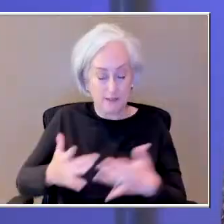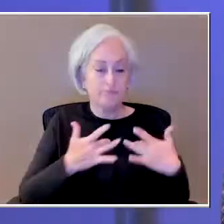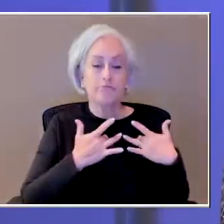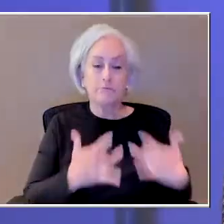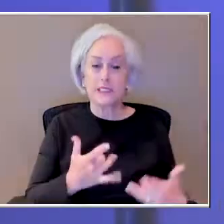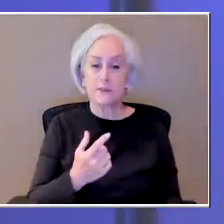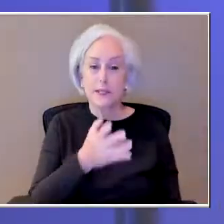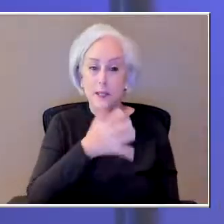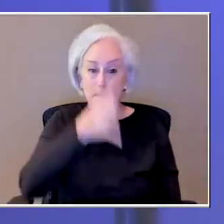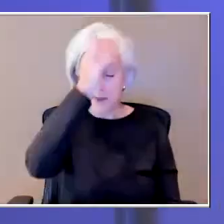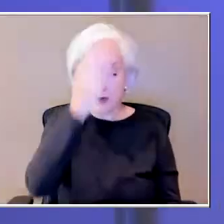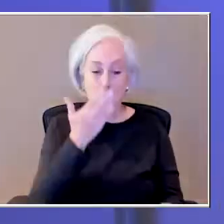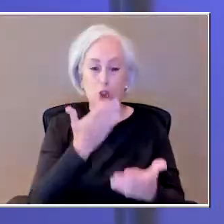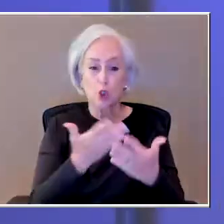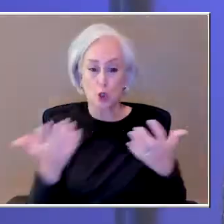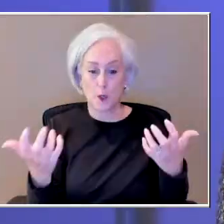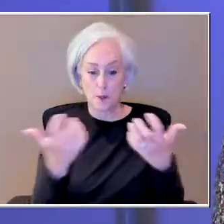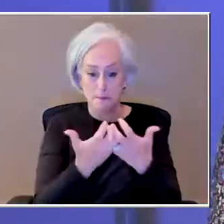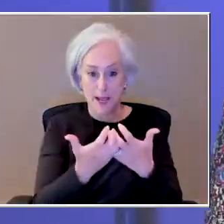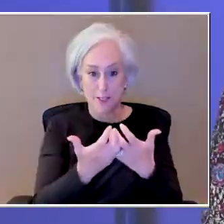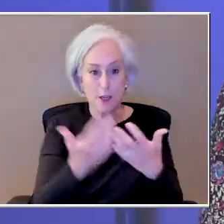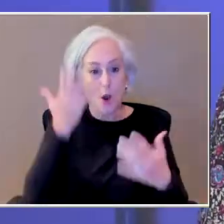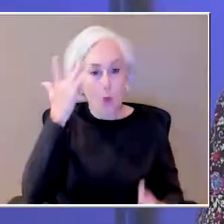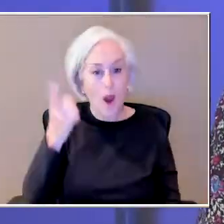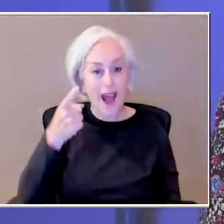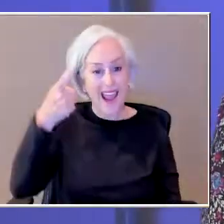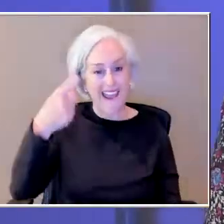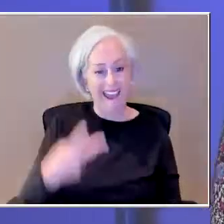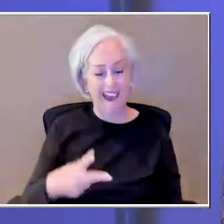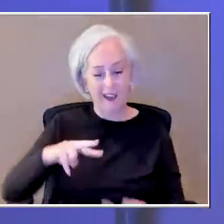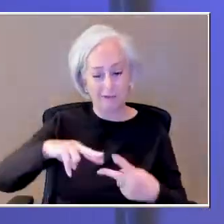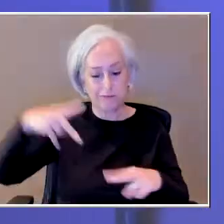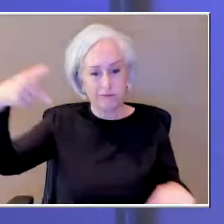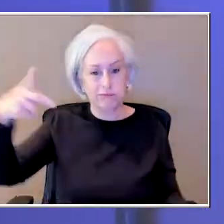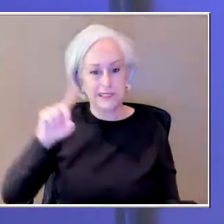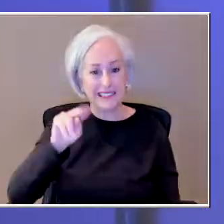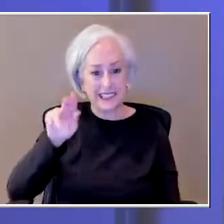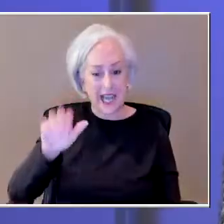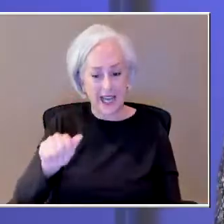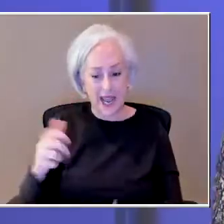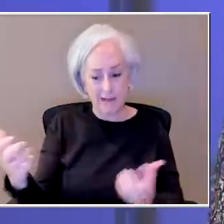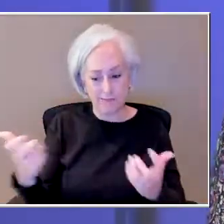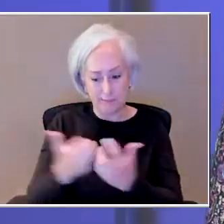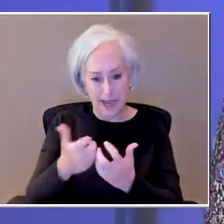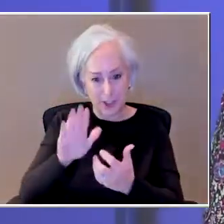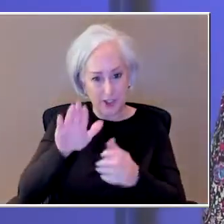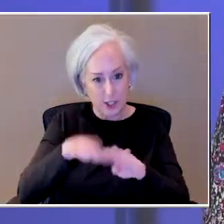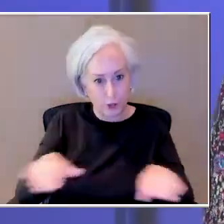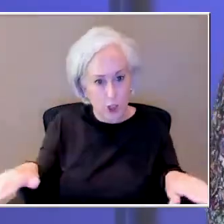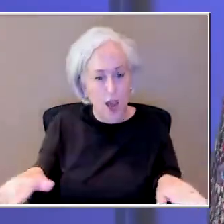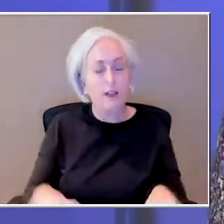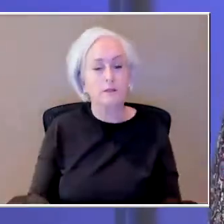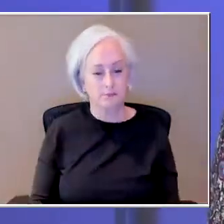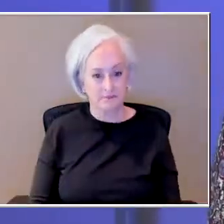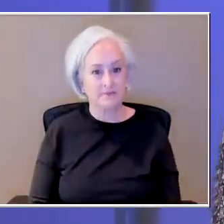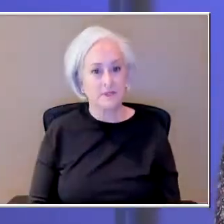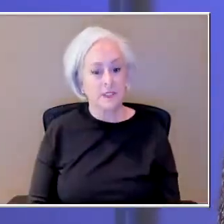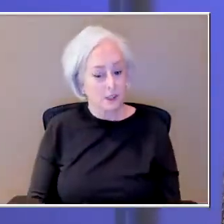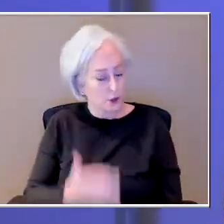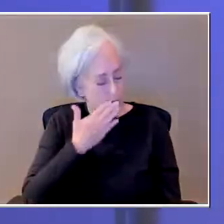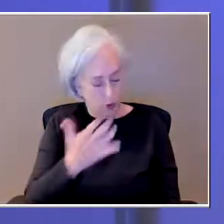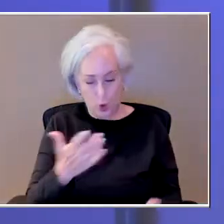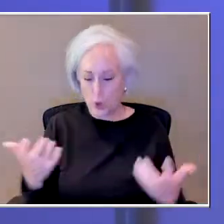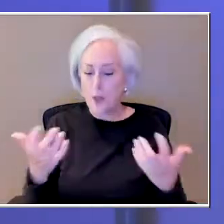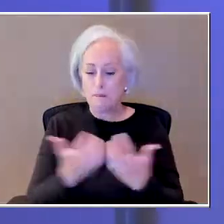share half their DNA with their child. So they were a good match, and she was, motivated to do anything she she had